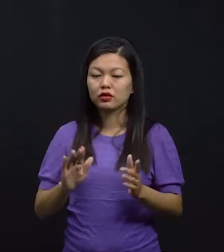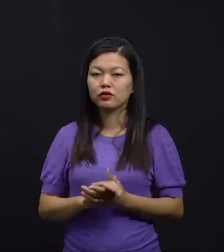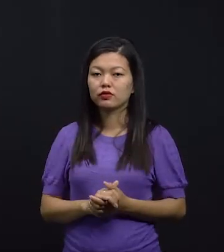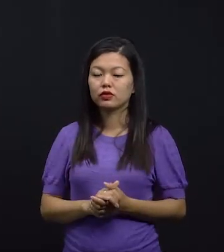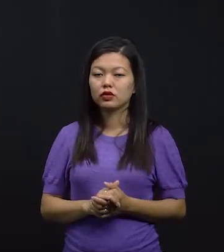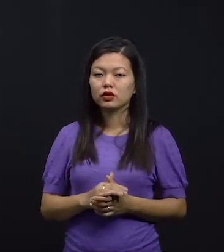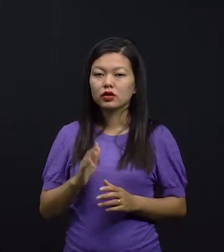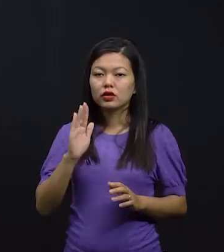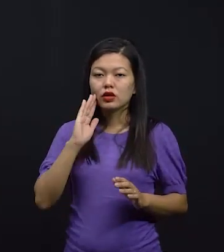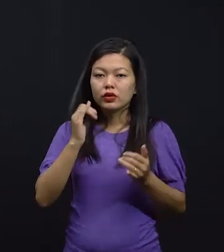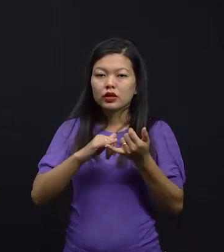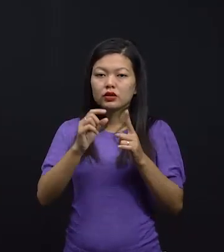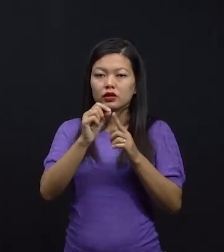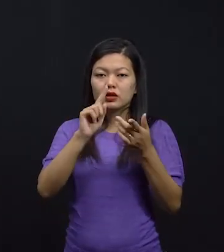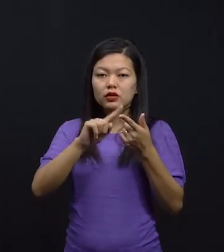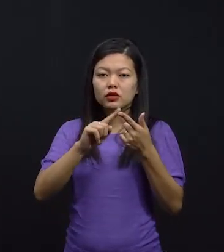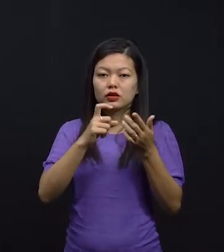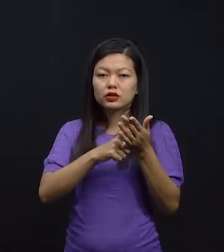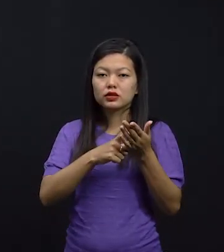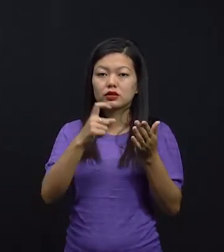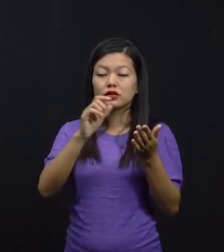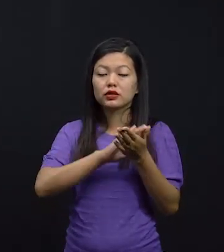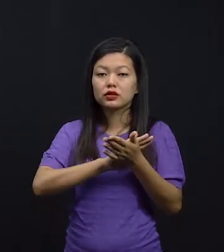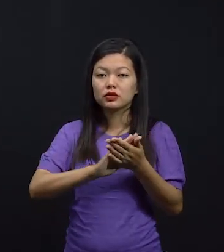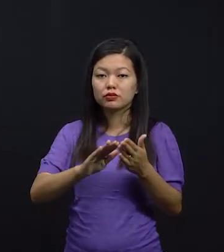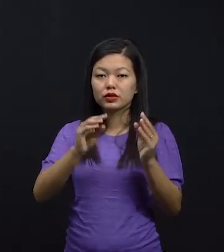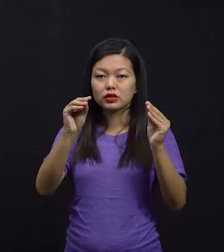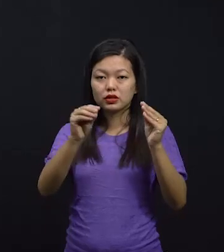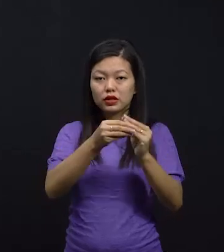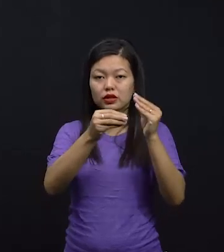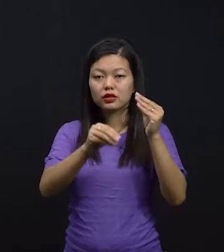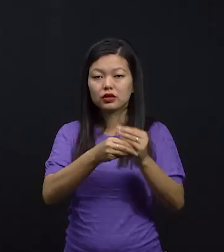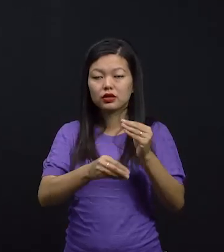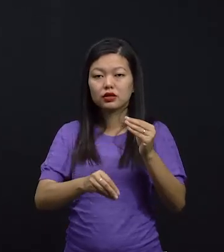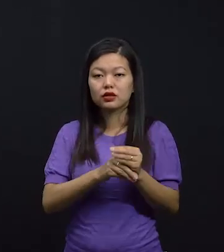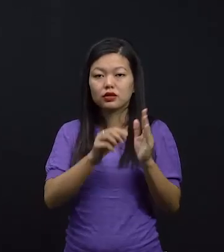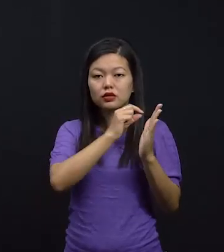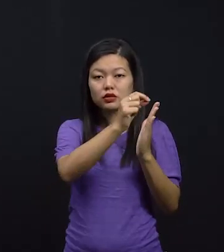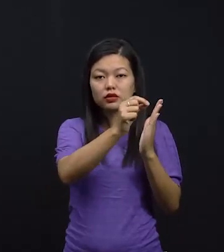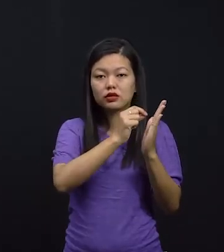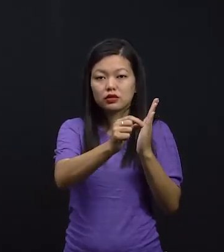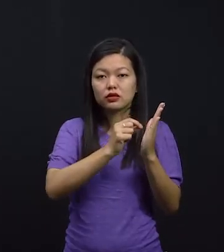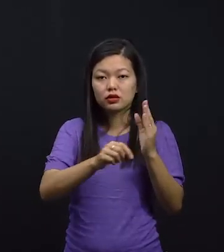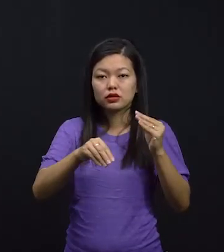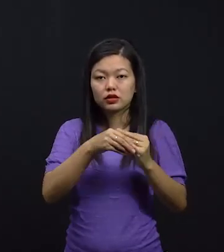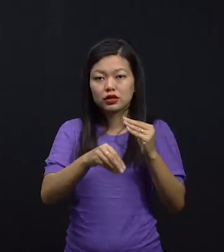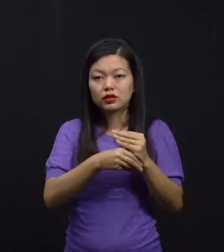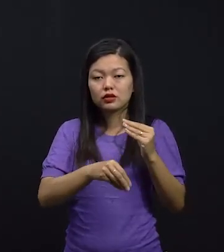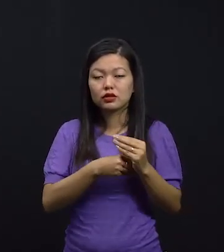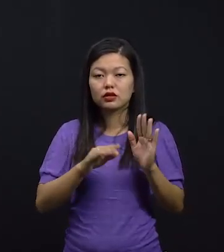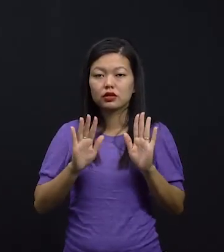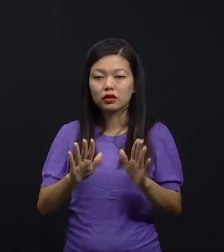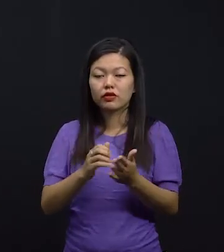these figures of speech together in one single writing, you will find that it's also very difficult once you really put into